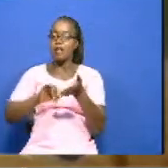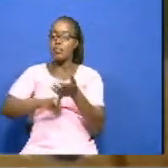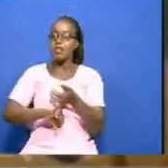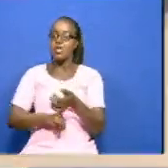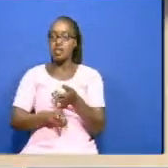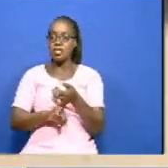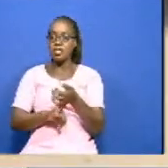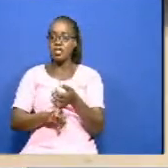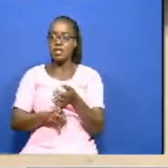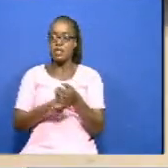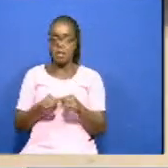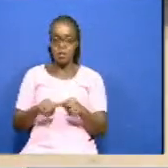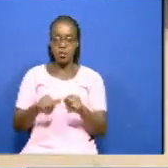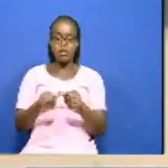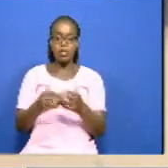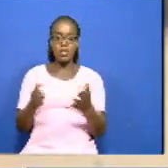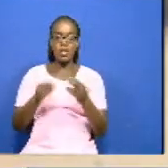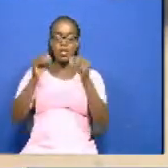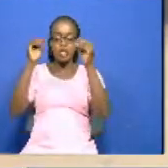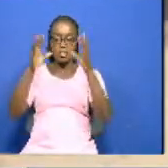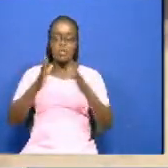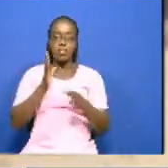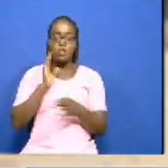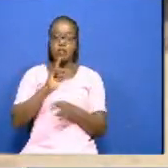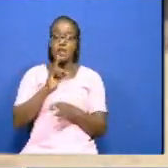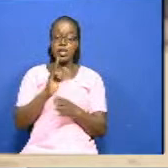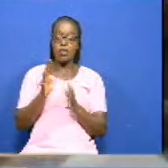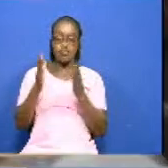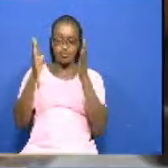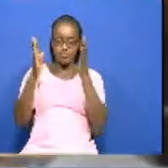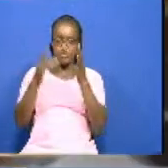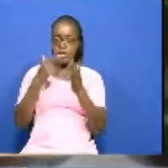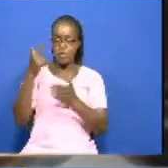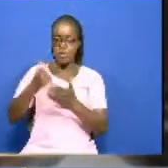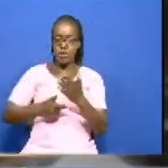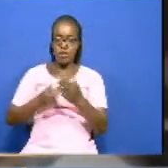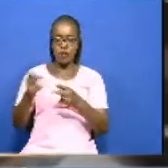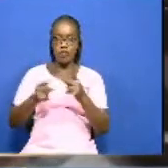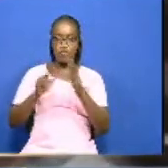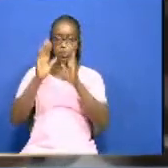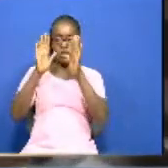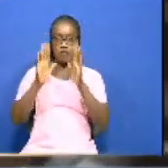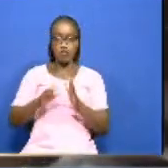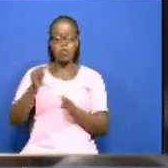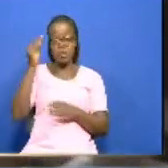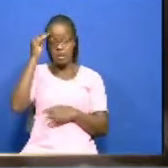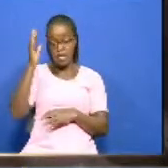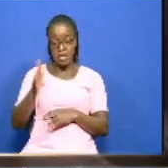taking place. Teachers and parents lauded the initiative, saying it was a crucial tool to the learners.